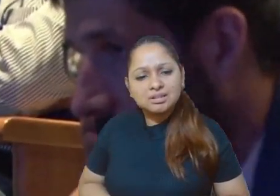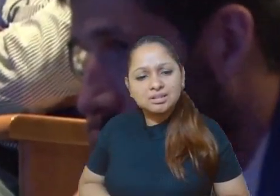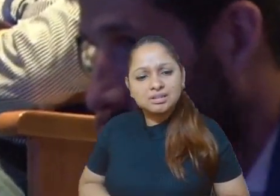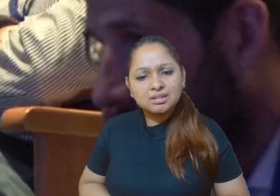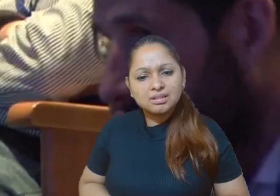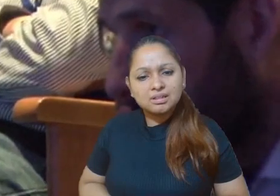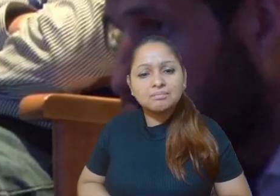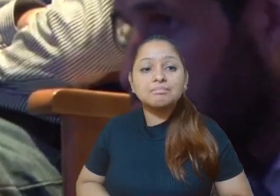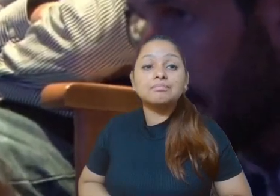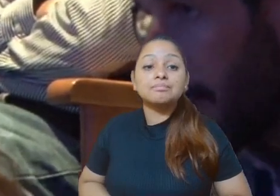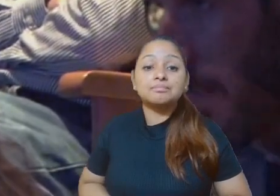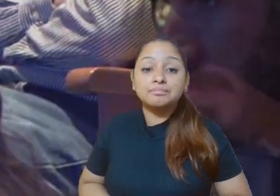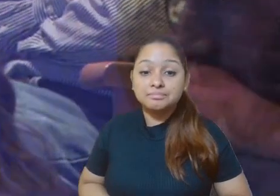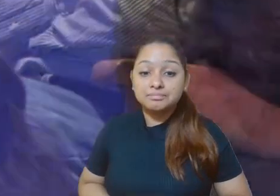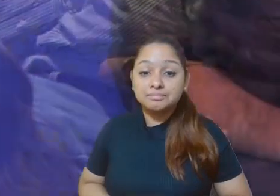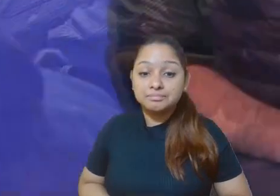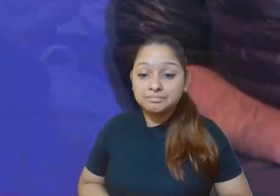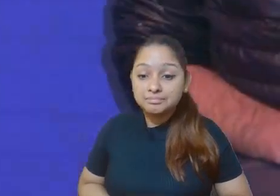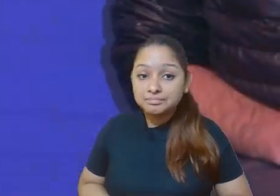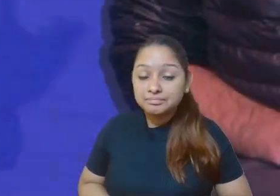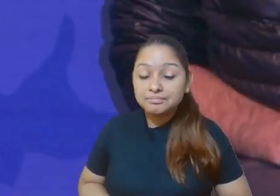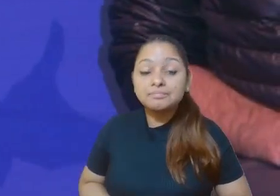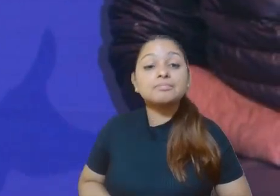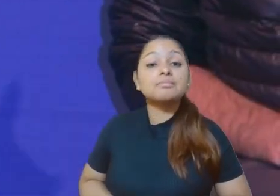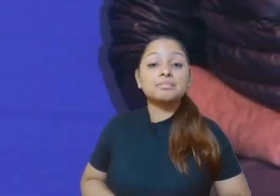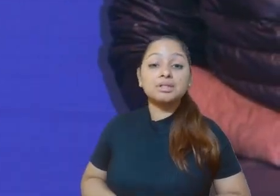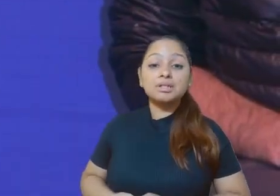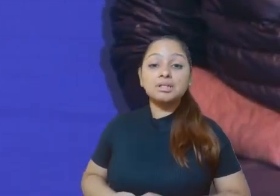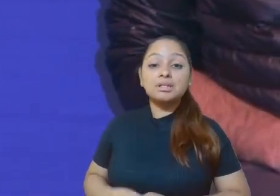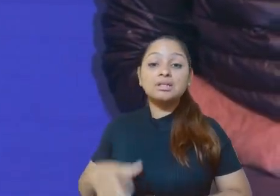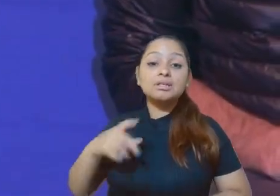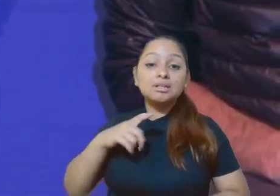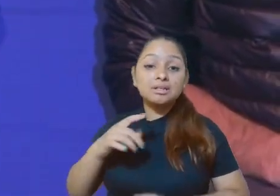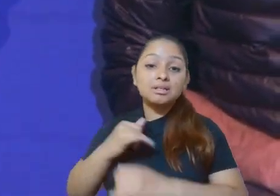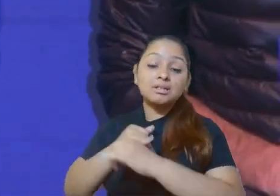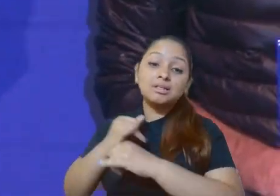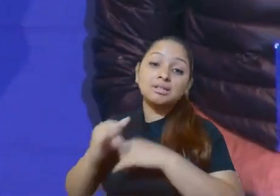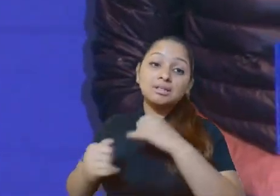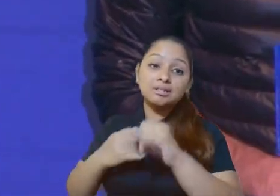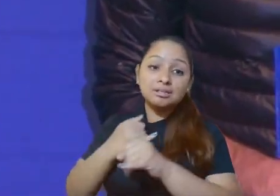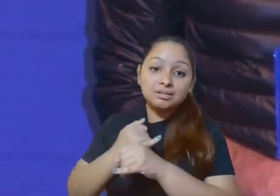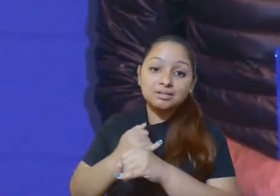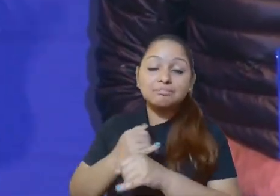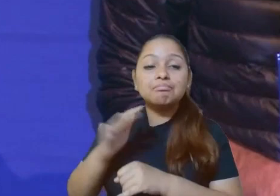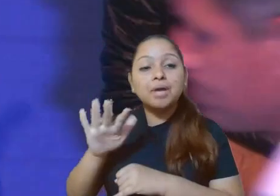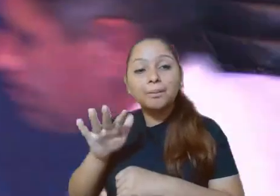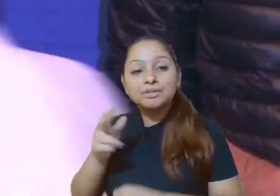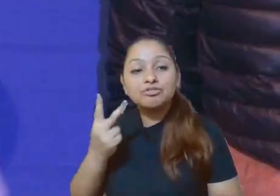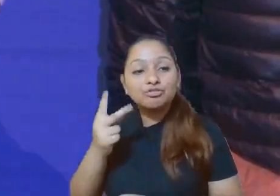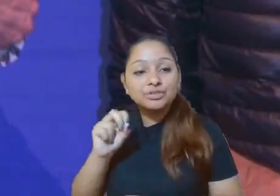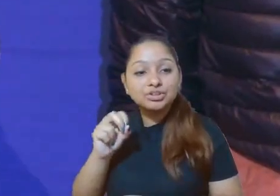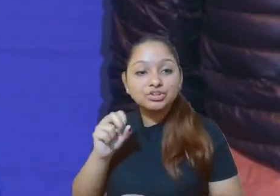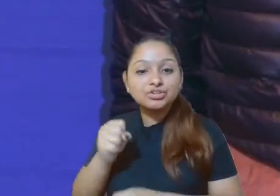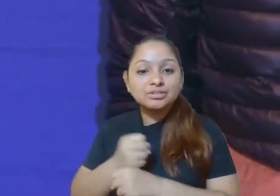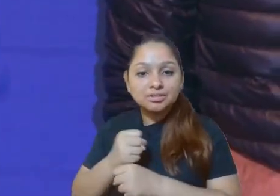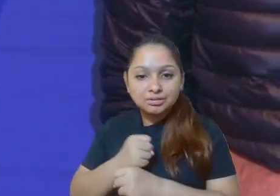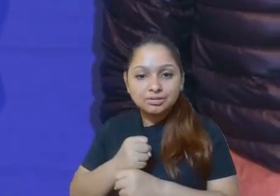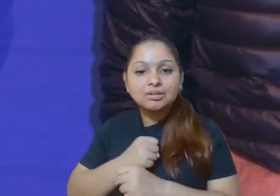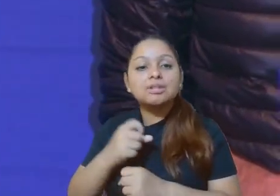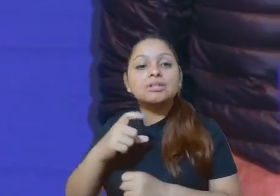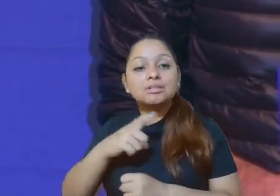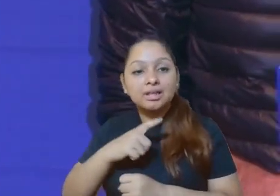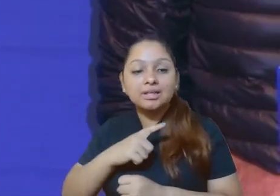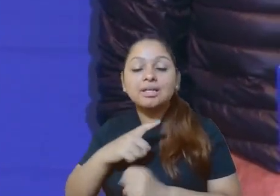know, we have a platform of open innovation that exists for 20 years. And it's not only